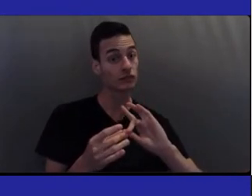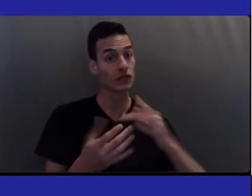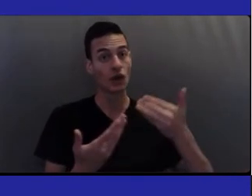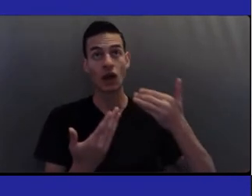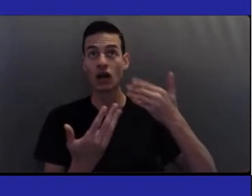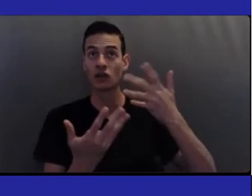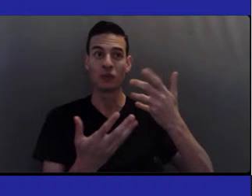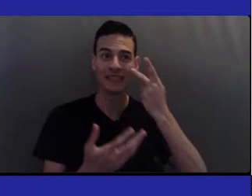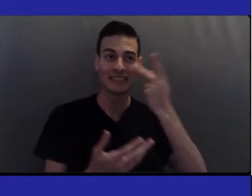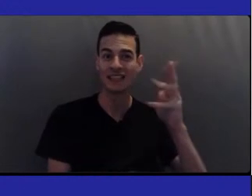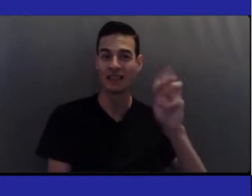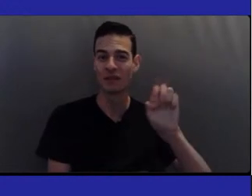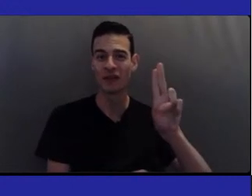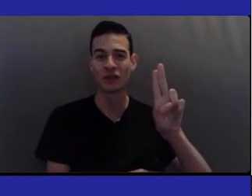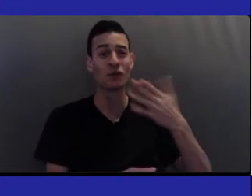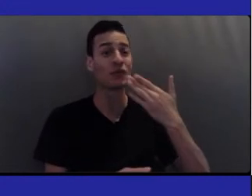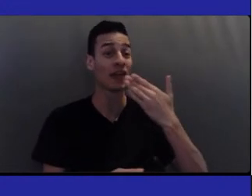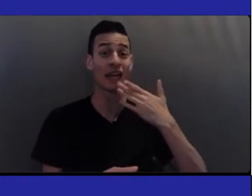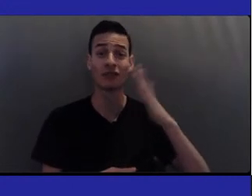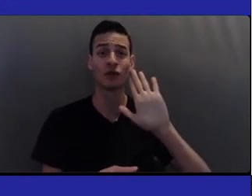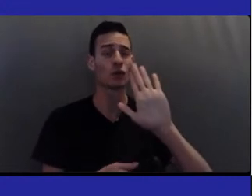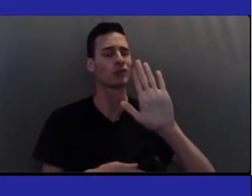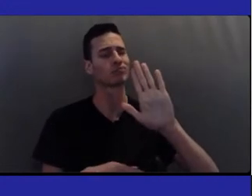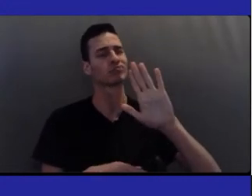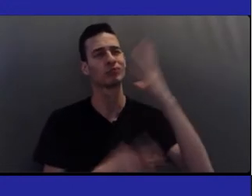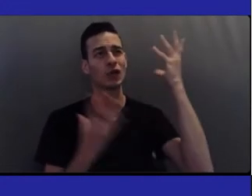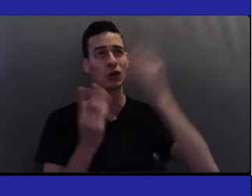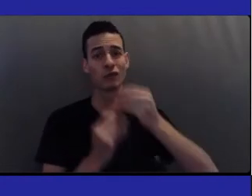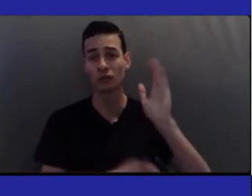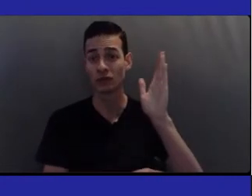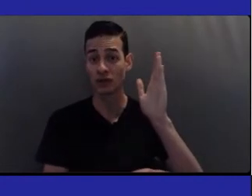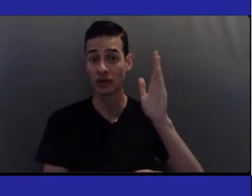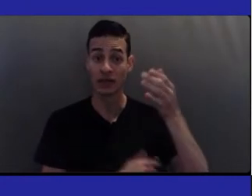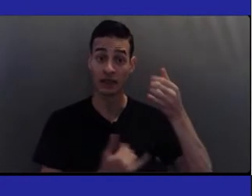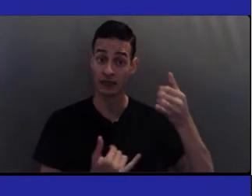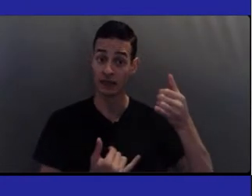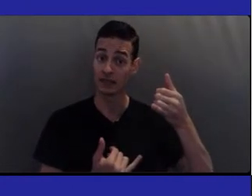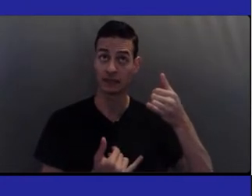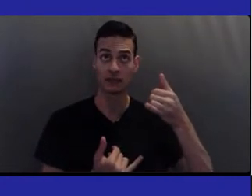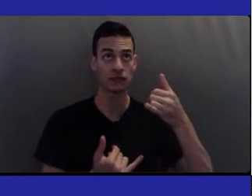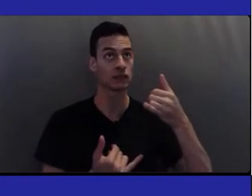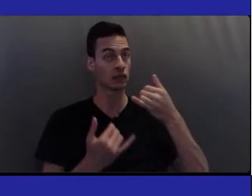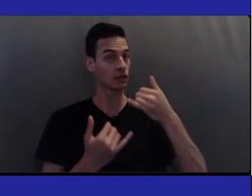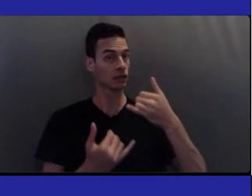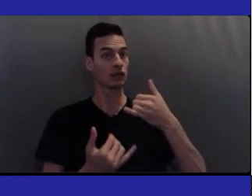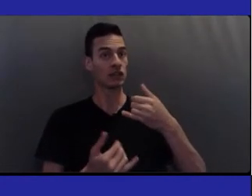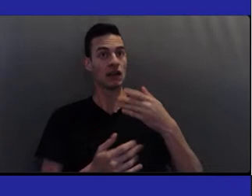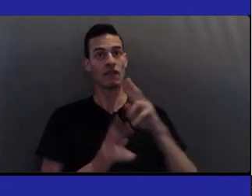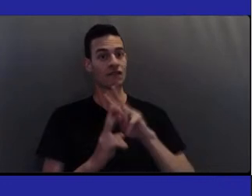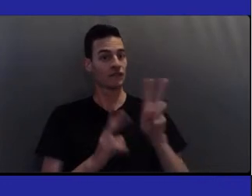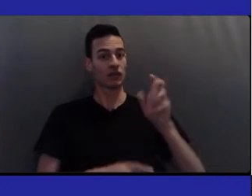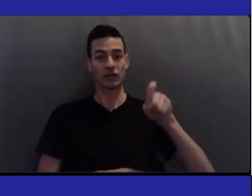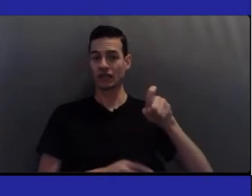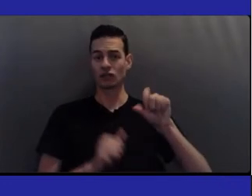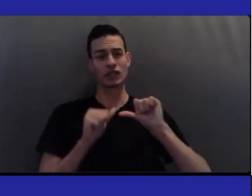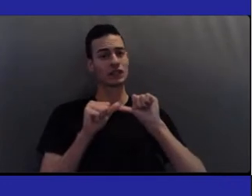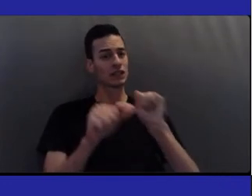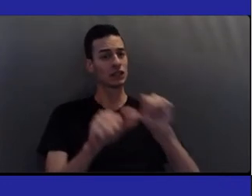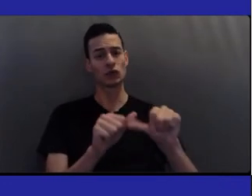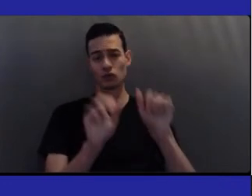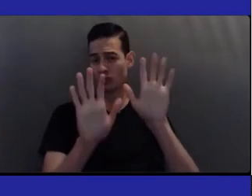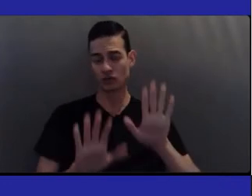hospitality. And this food piece is very much needed, very much needed. So keep up the good work.